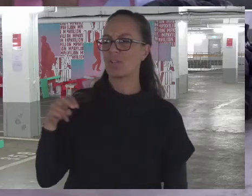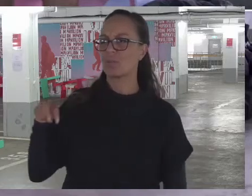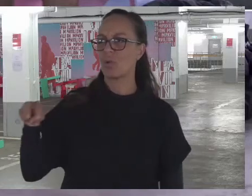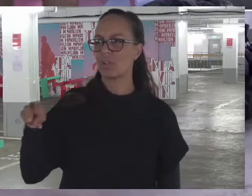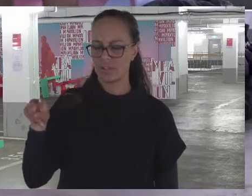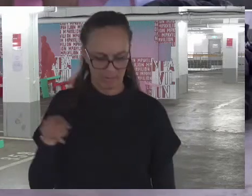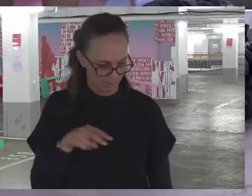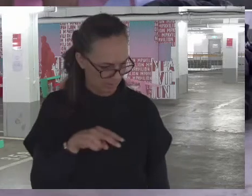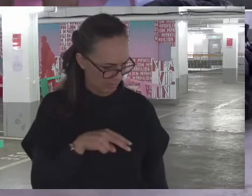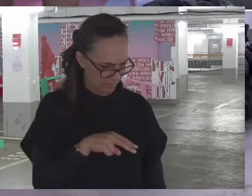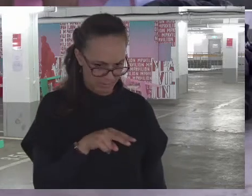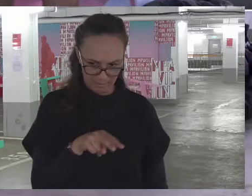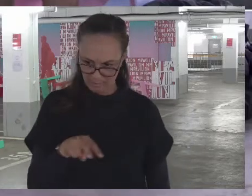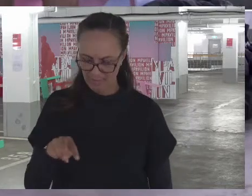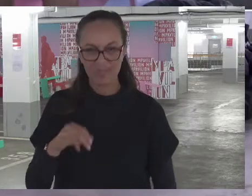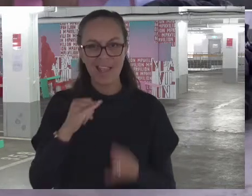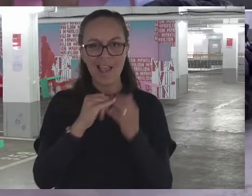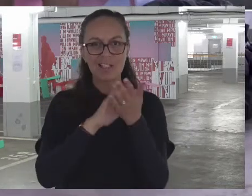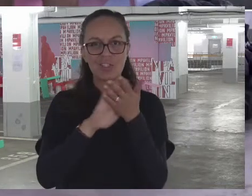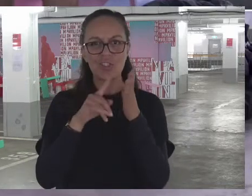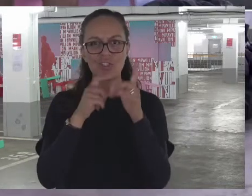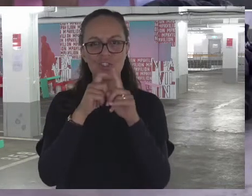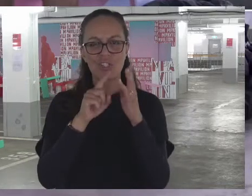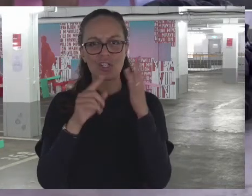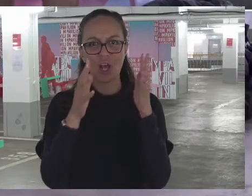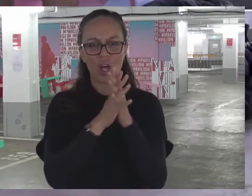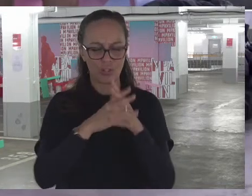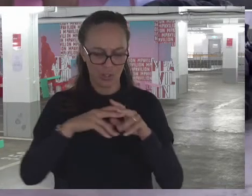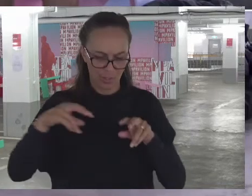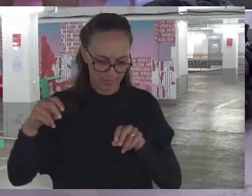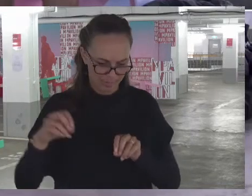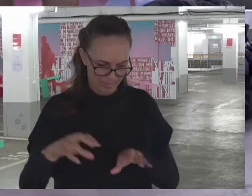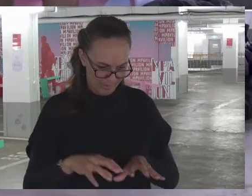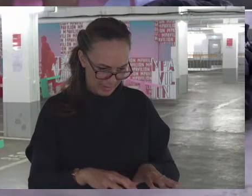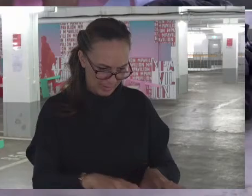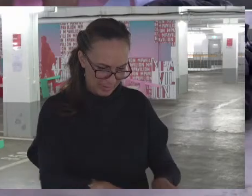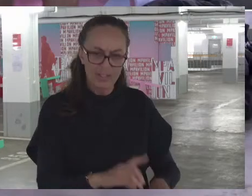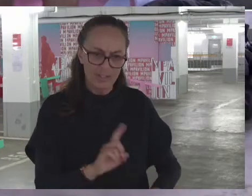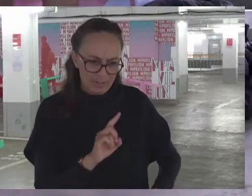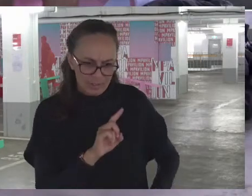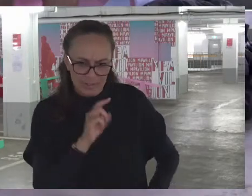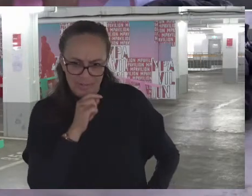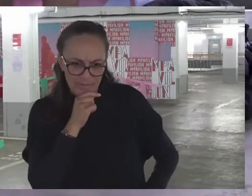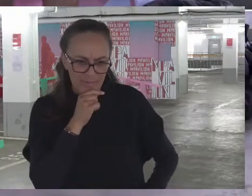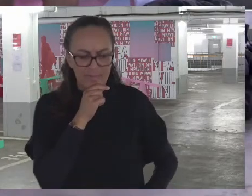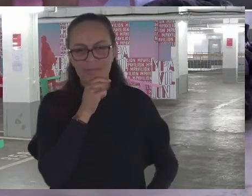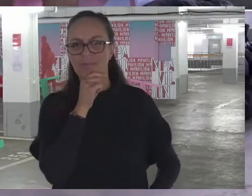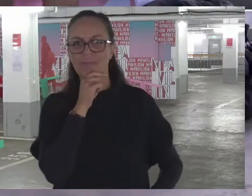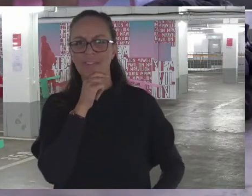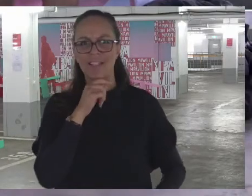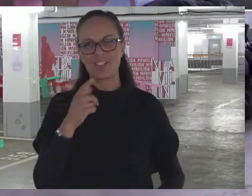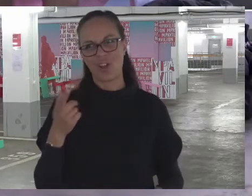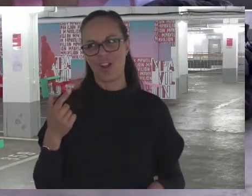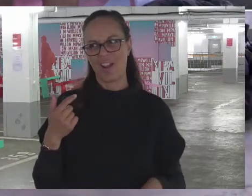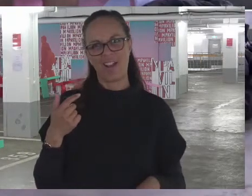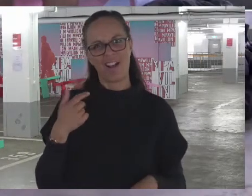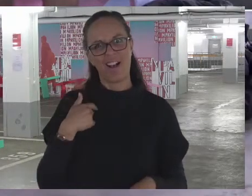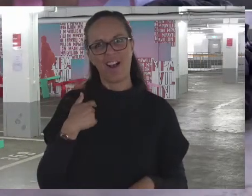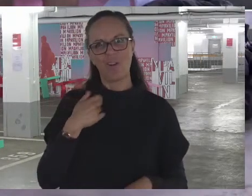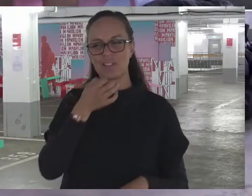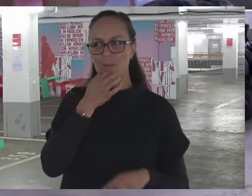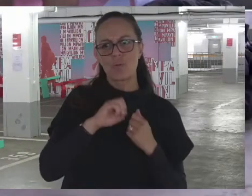do. I trace light back to its source to figure out what's creating a shadow or what's creating the light.